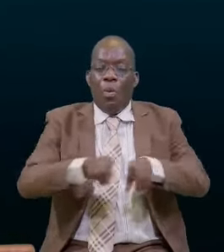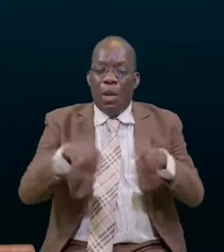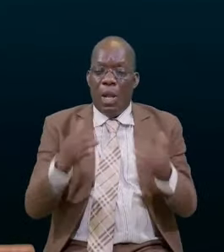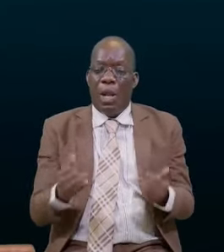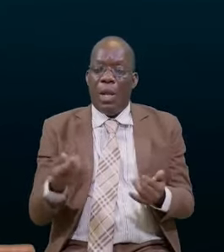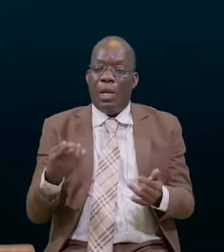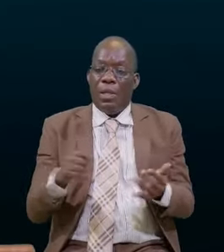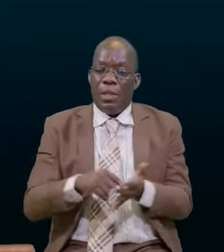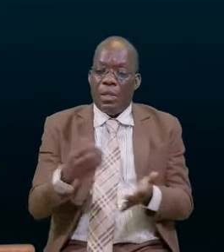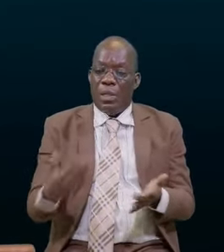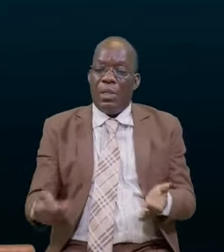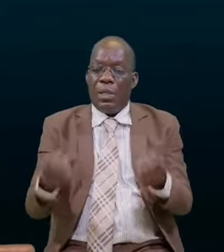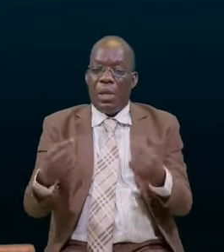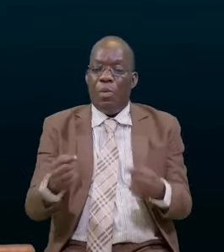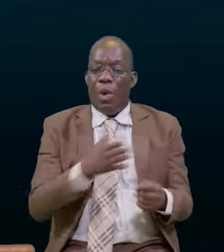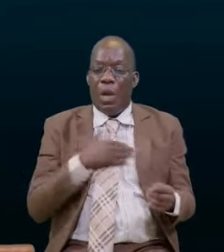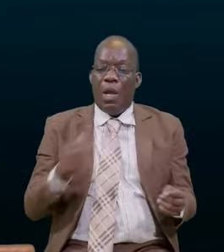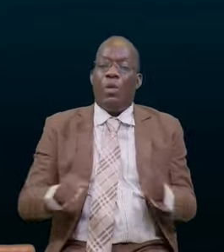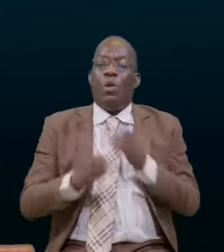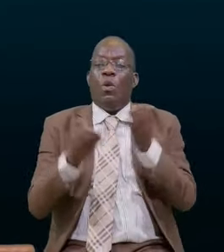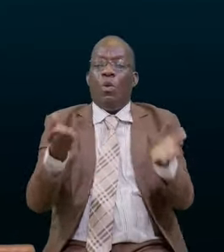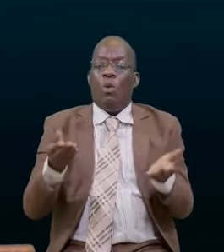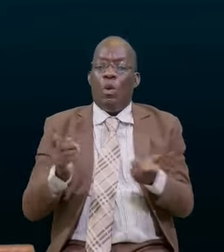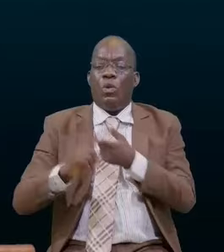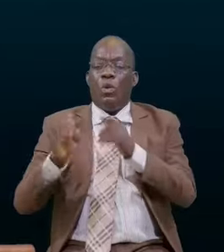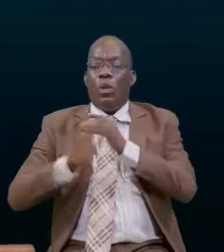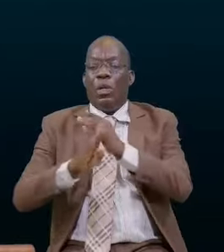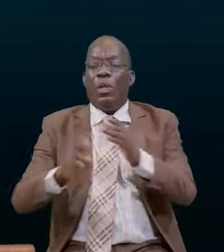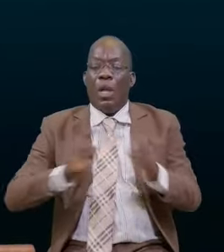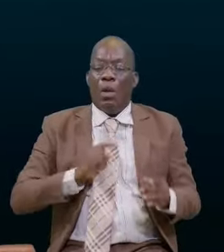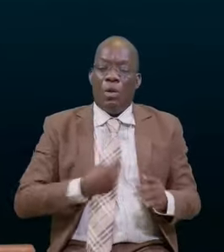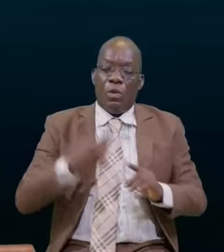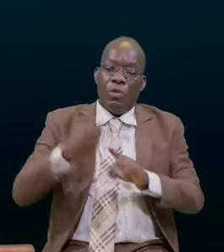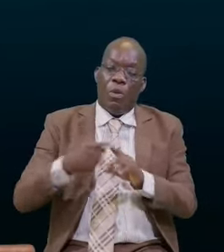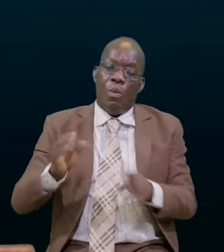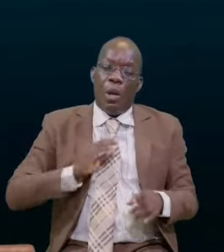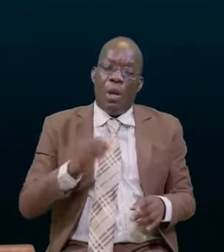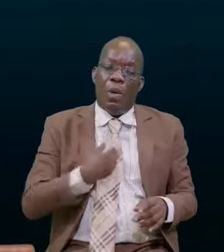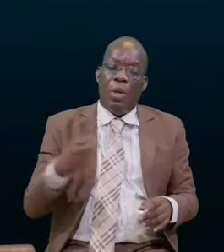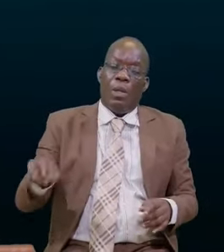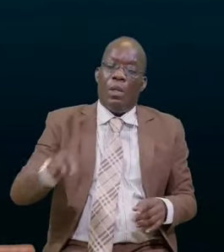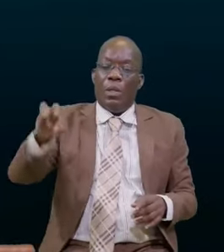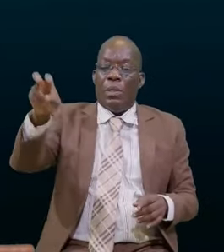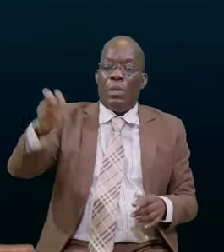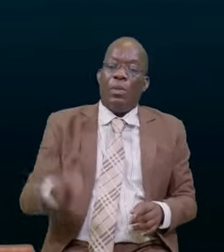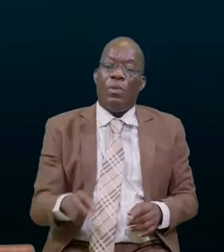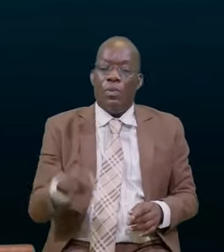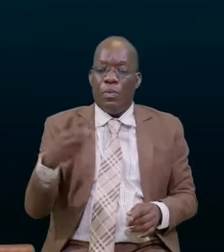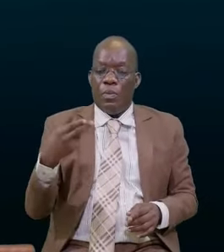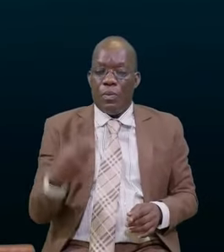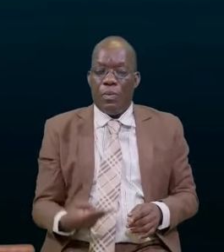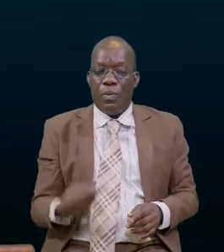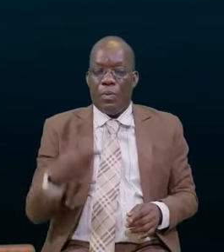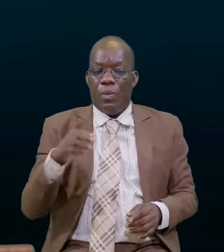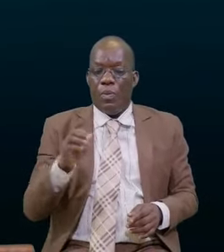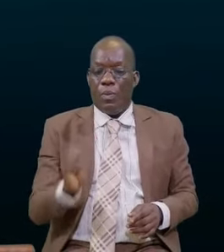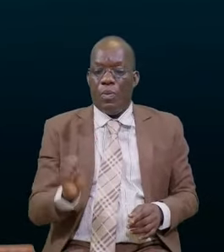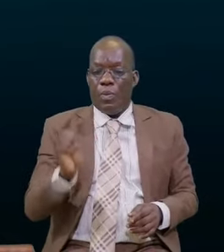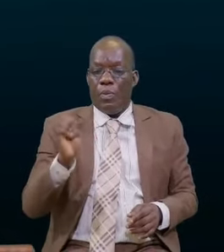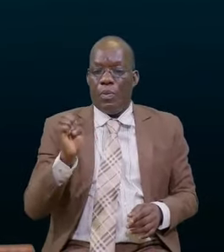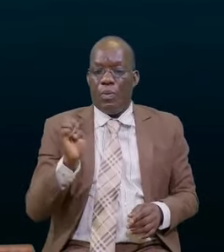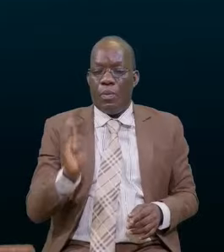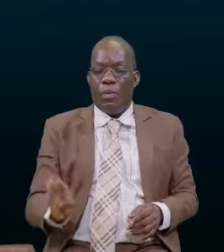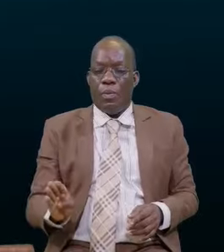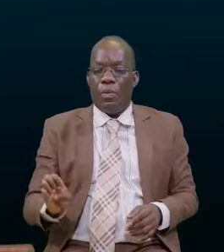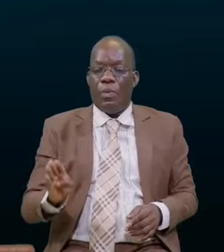our destiny the Bible tells us in the book of Hebrews chter 3 verse 12